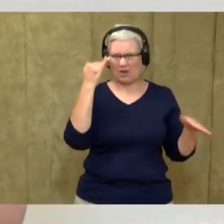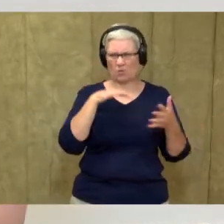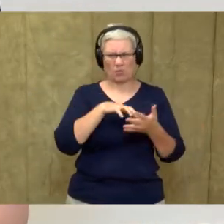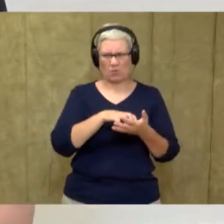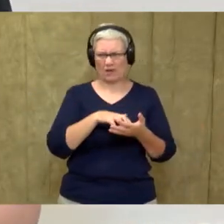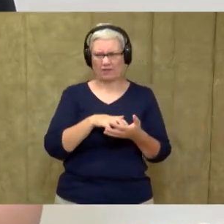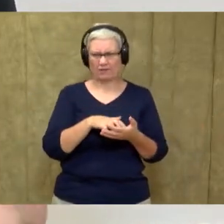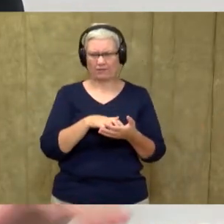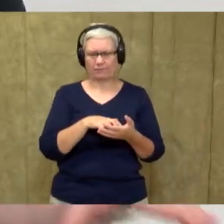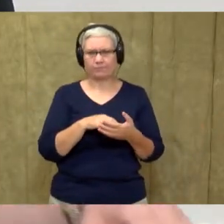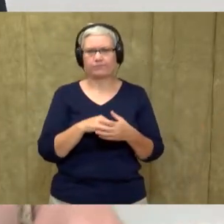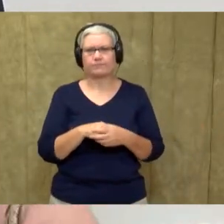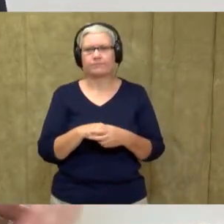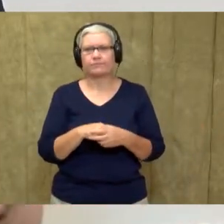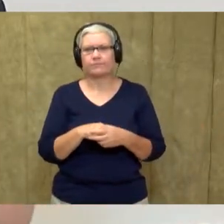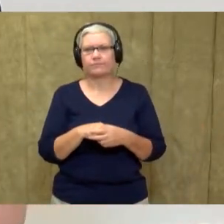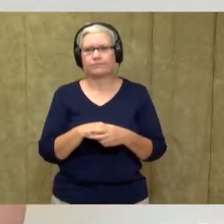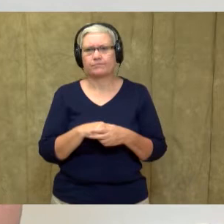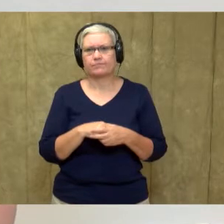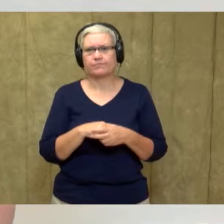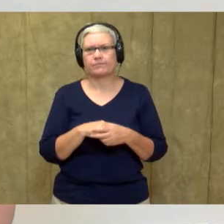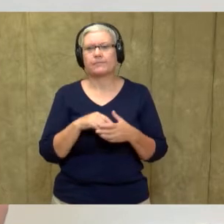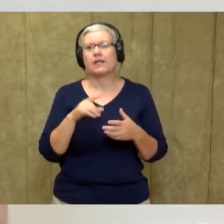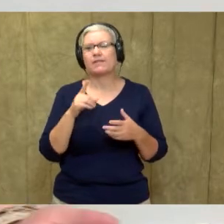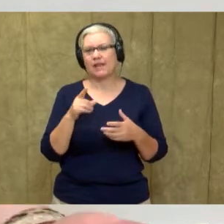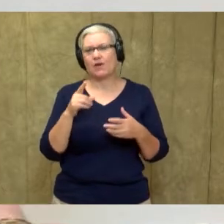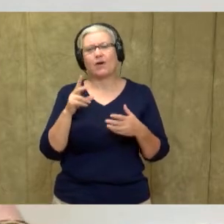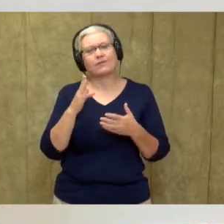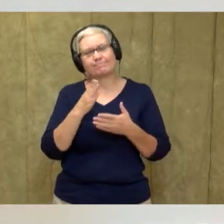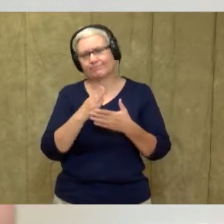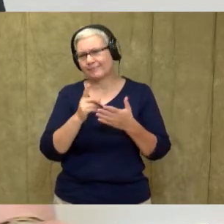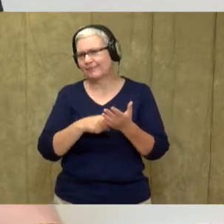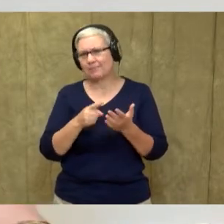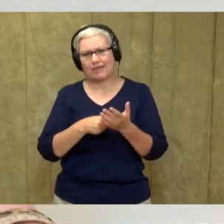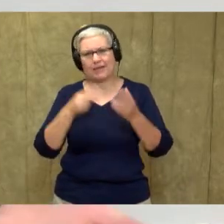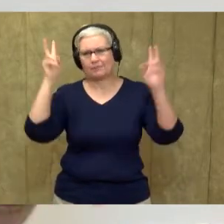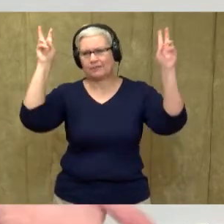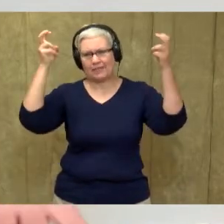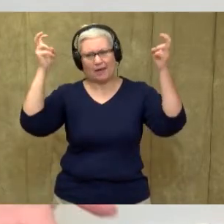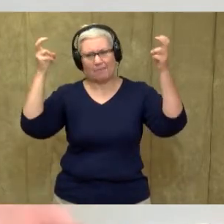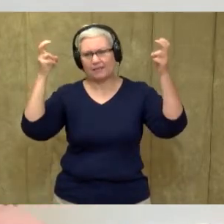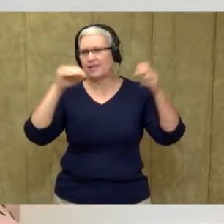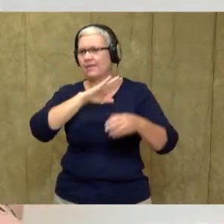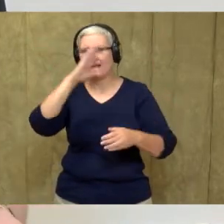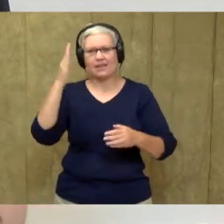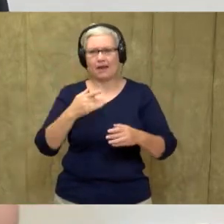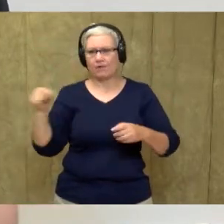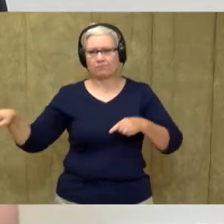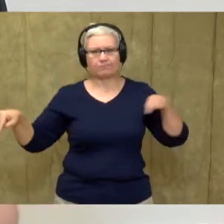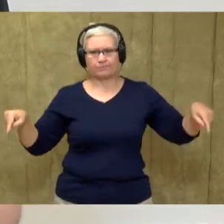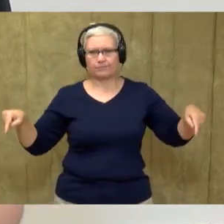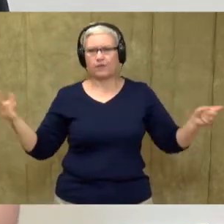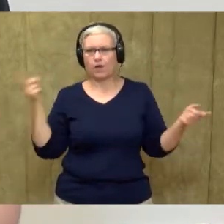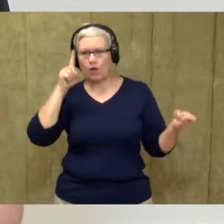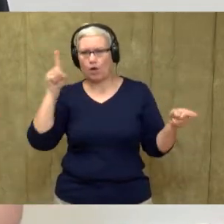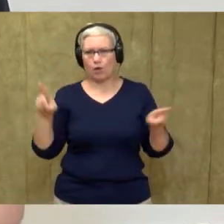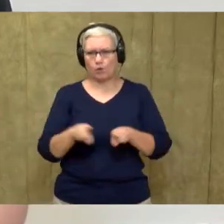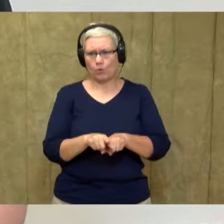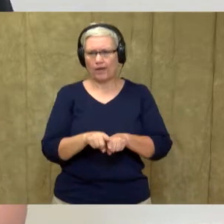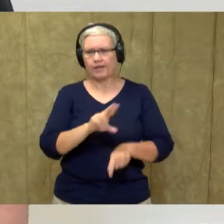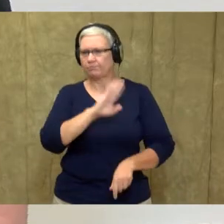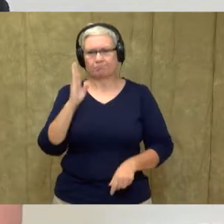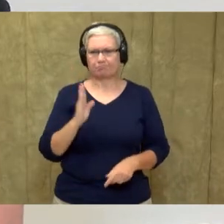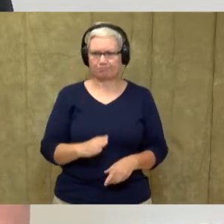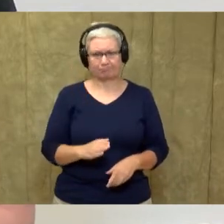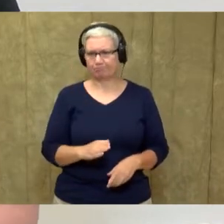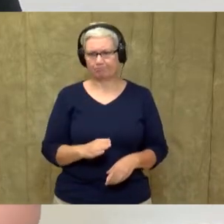never, ever, ever is that other side going to agree with you. It's just impossible sometimes. But what